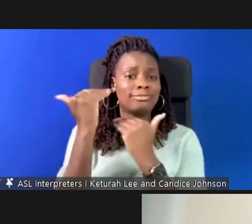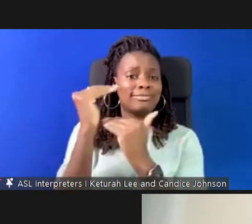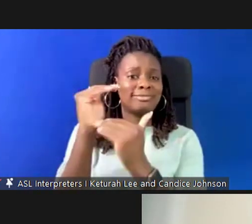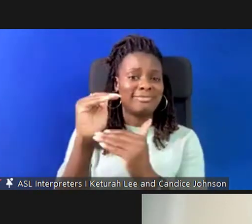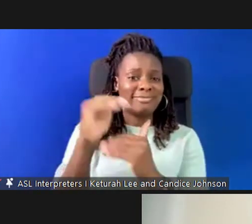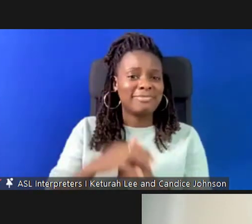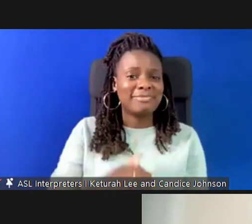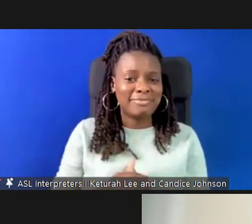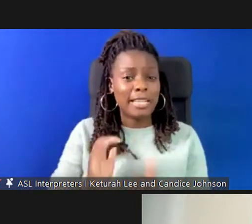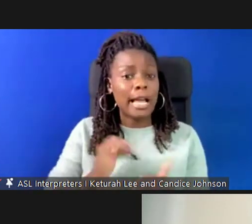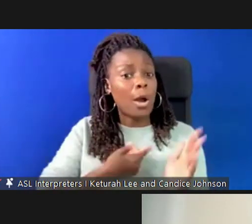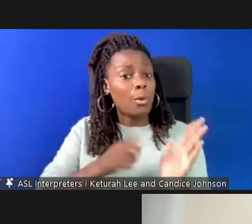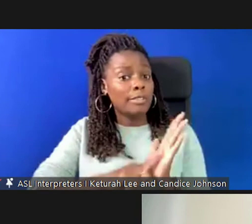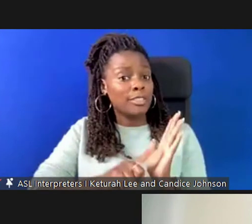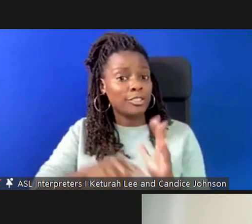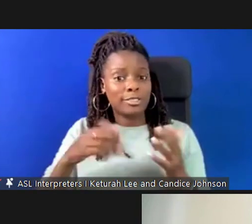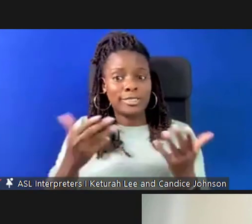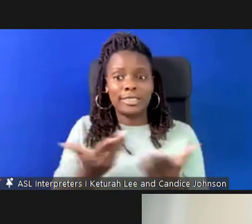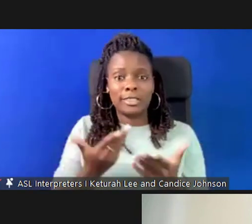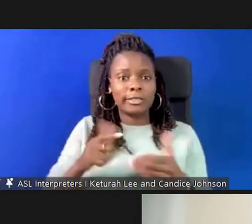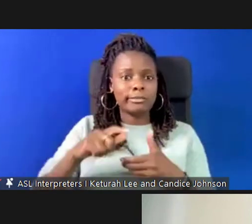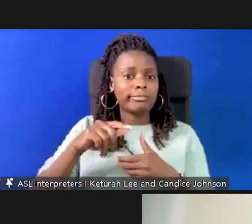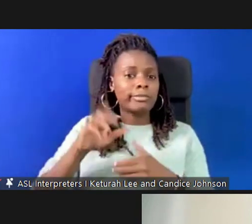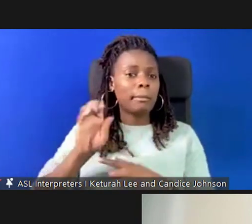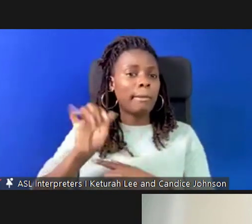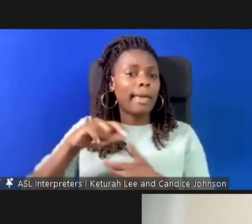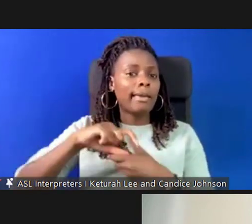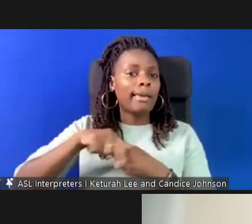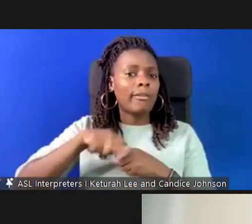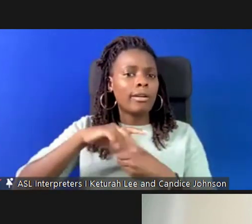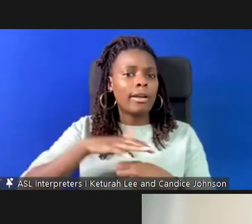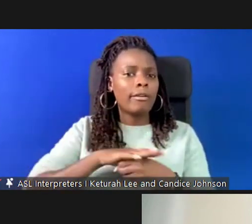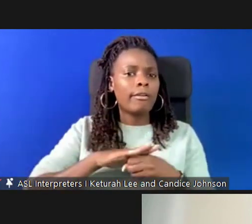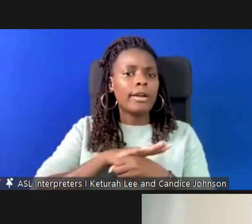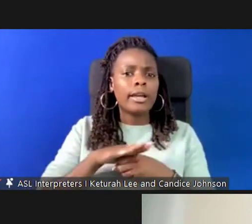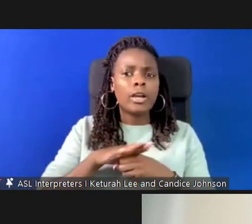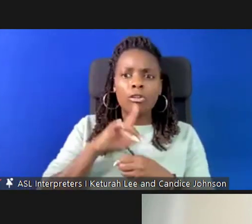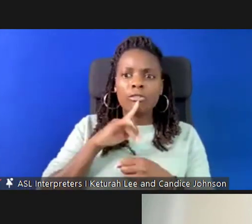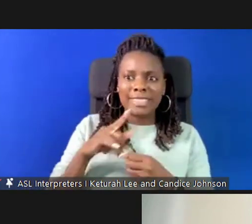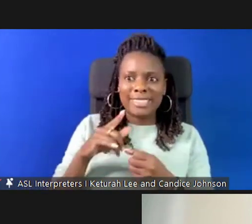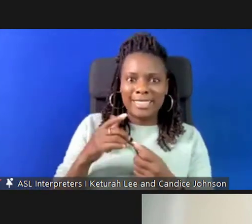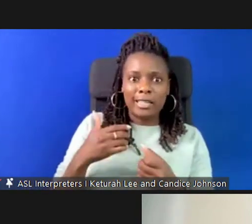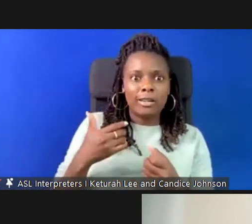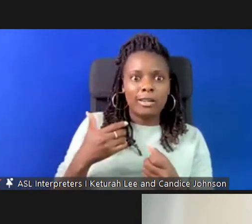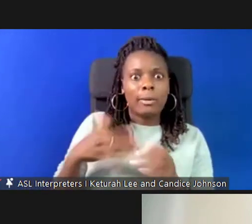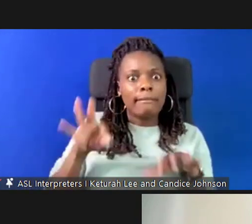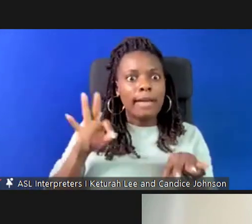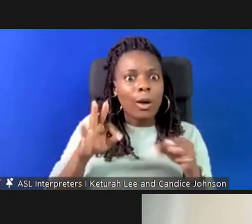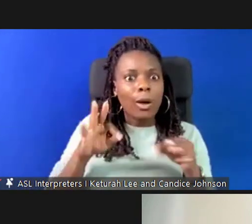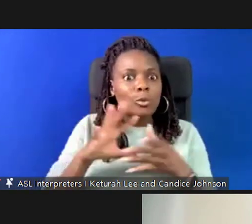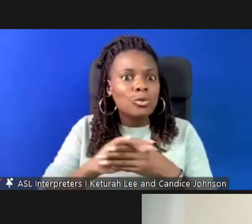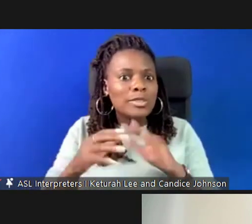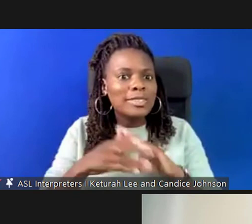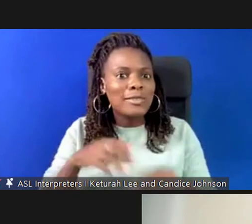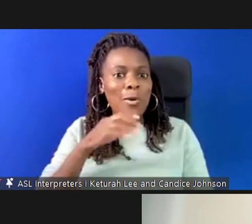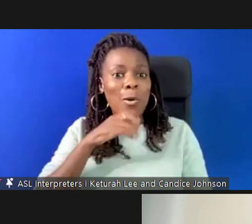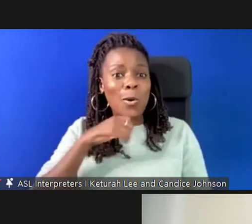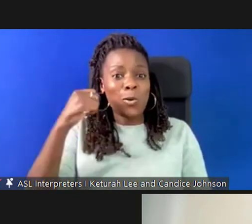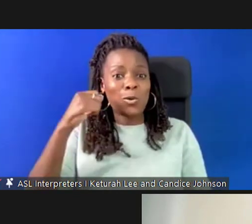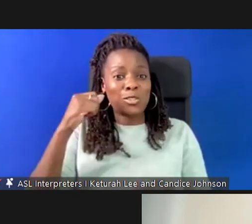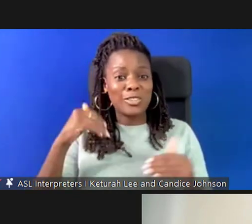study in the San Francisco Bay Area captured stories of older adults who really drew on past